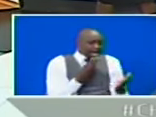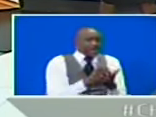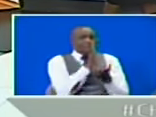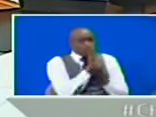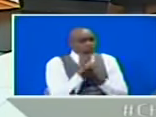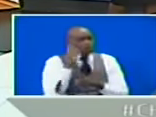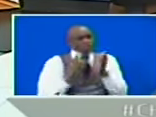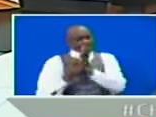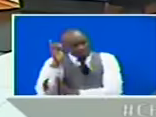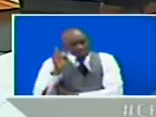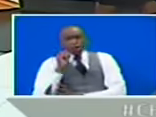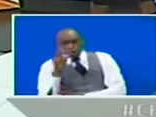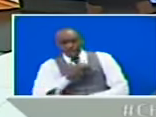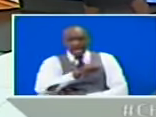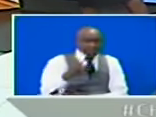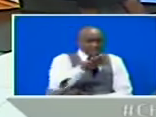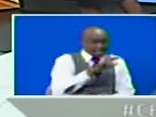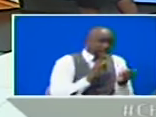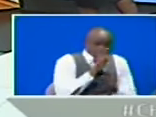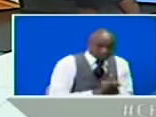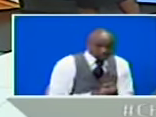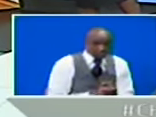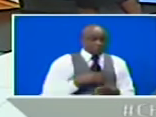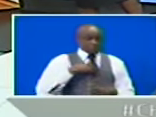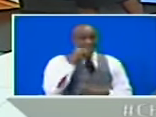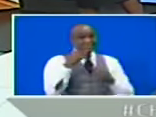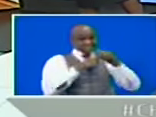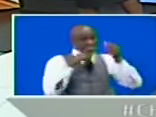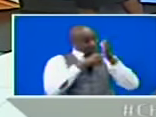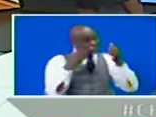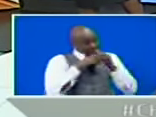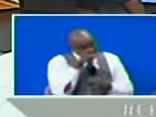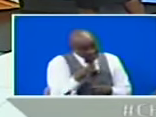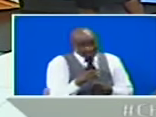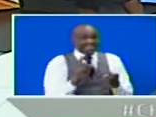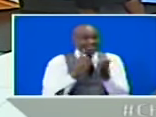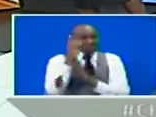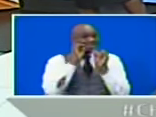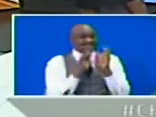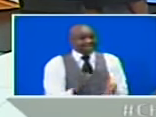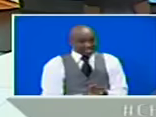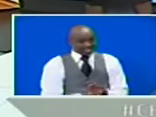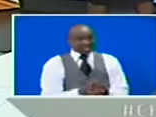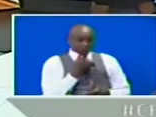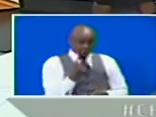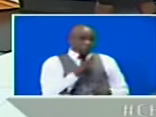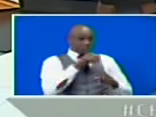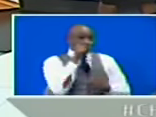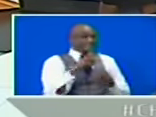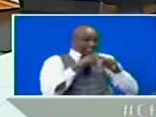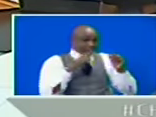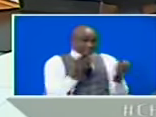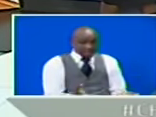country went to development, as should be the case. Yes. And we found a 6.7 billion that did not go to development. Yes. So therefore, that statement